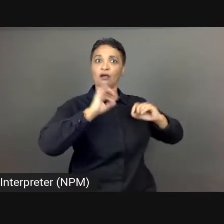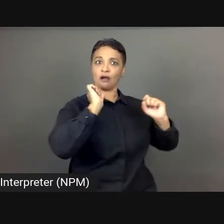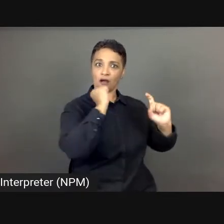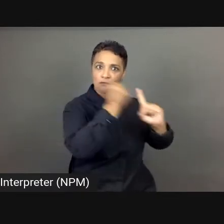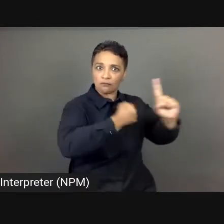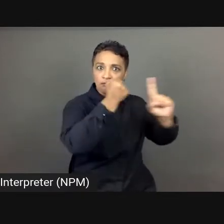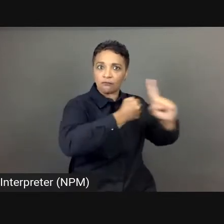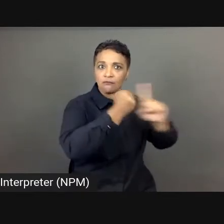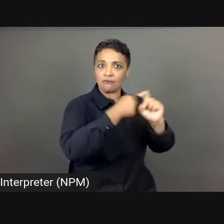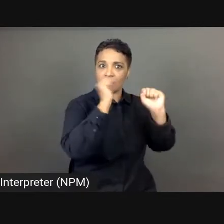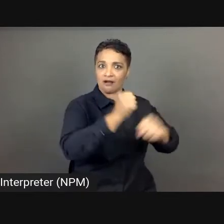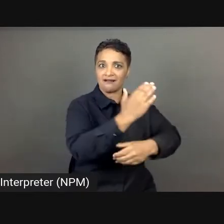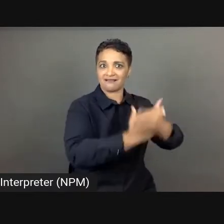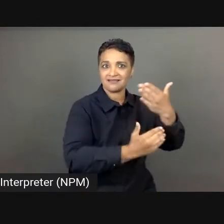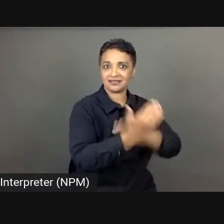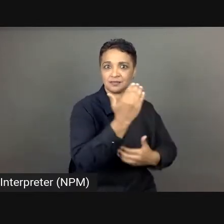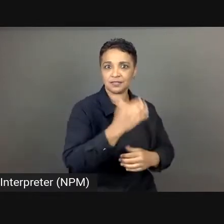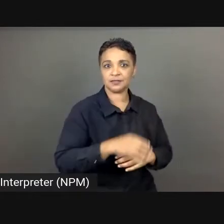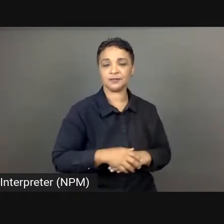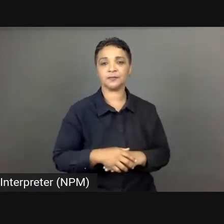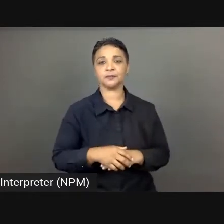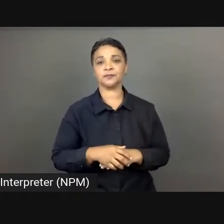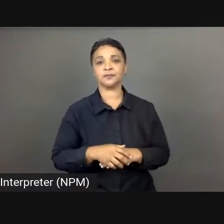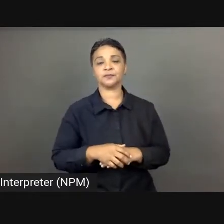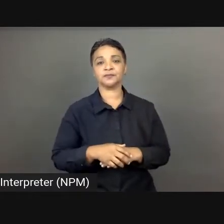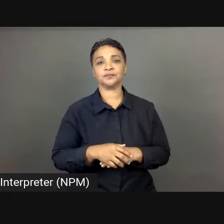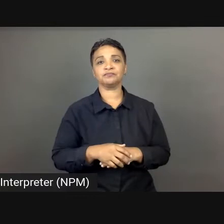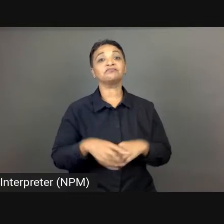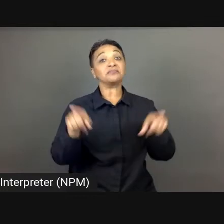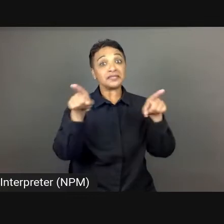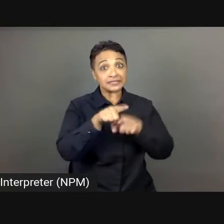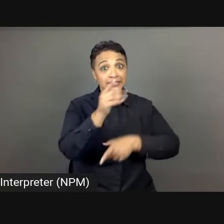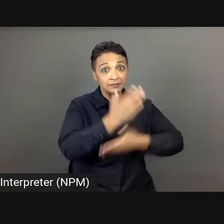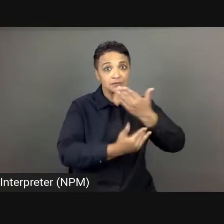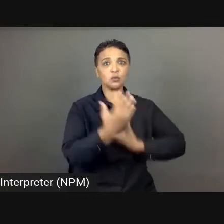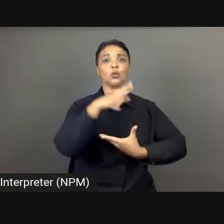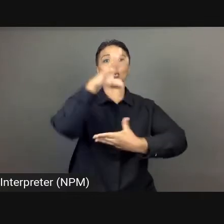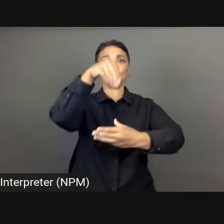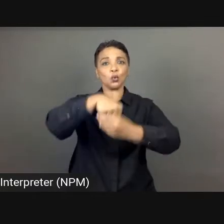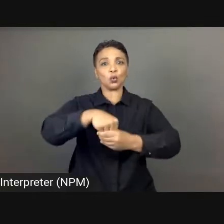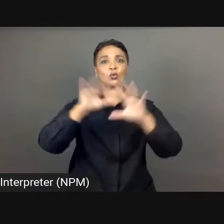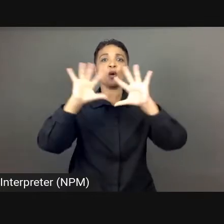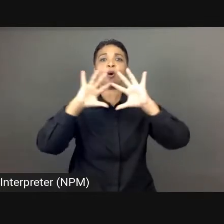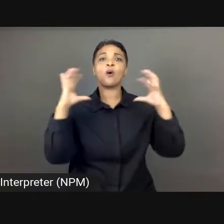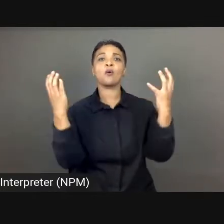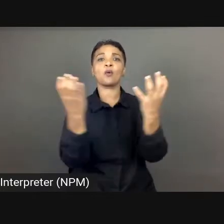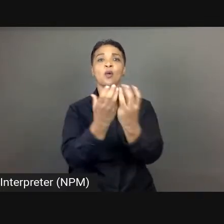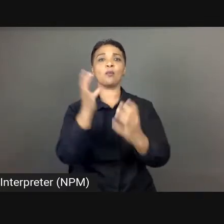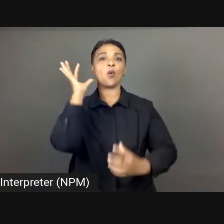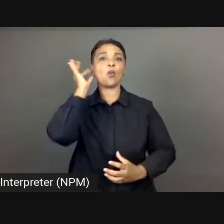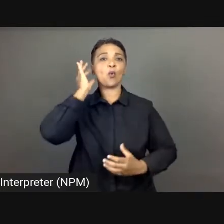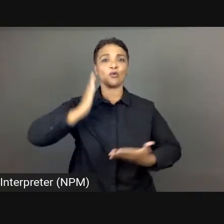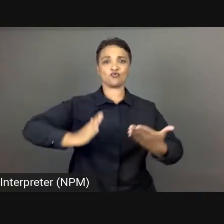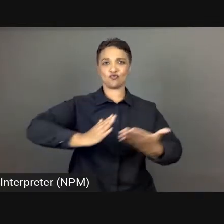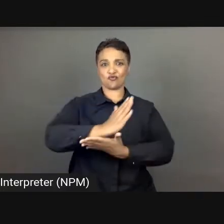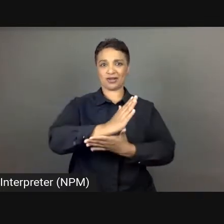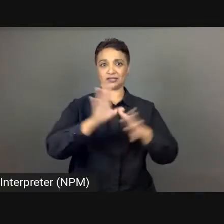seen also persons with disability join women's rights movement globally to begin and see how do they